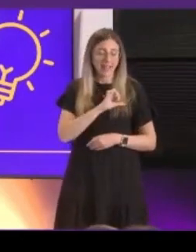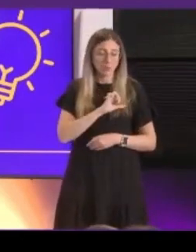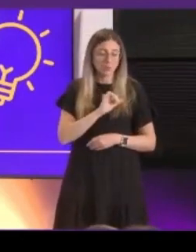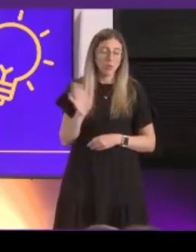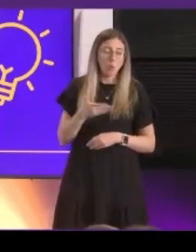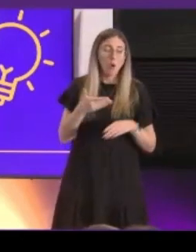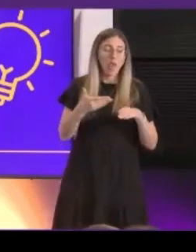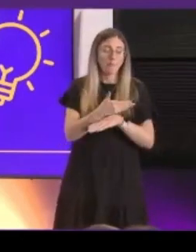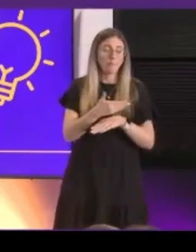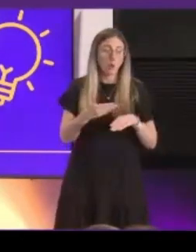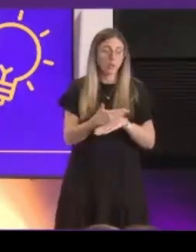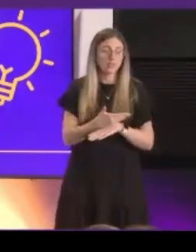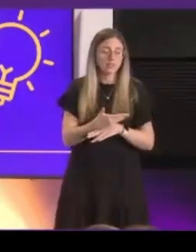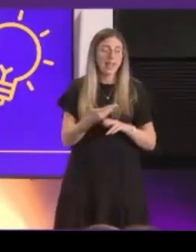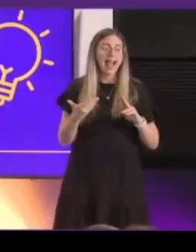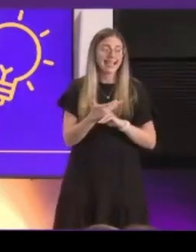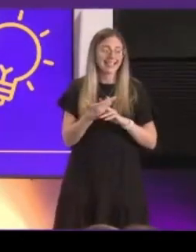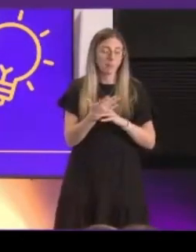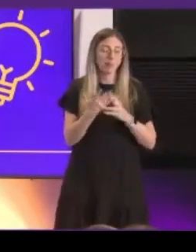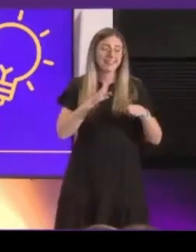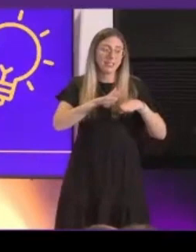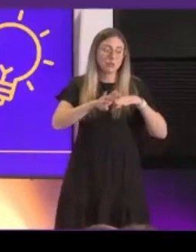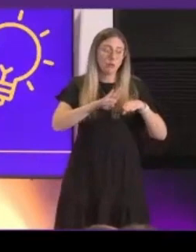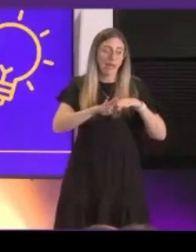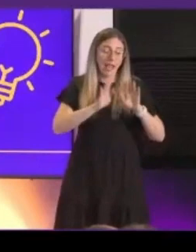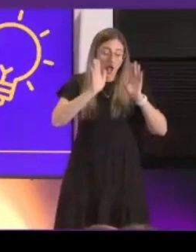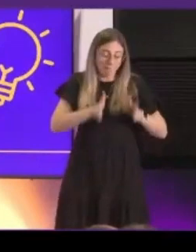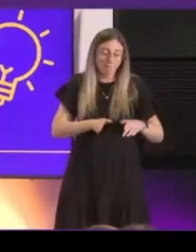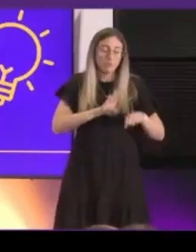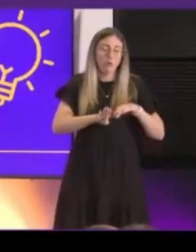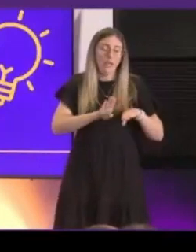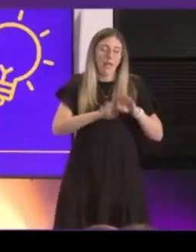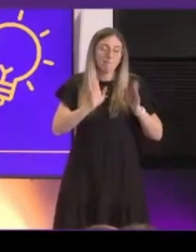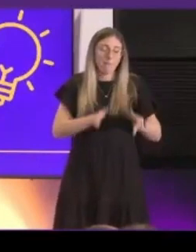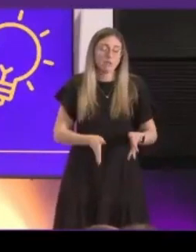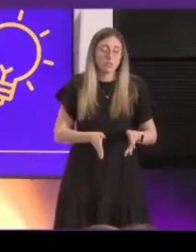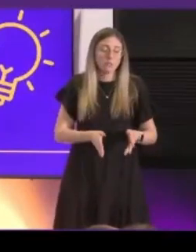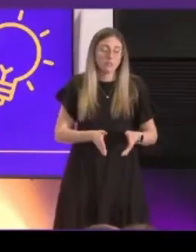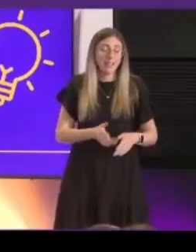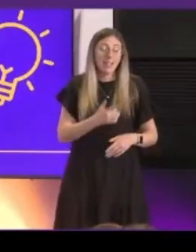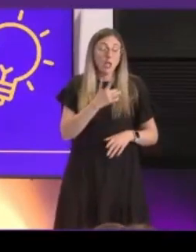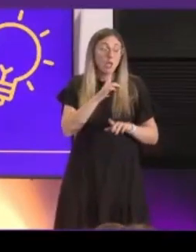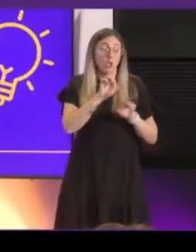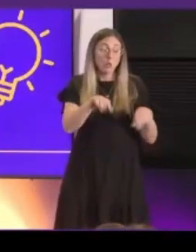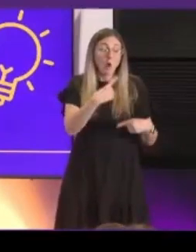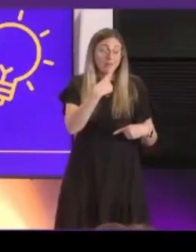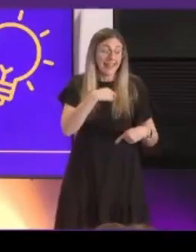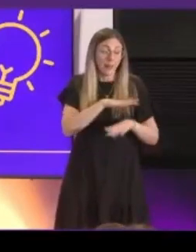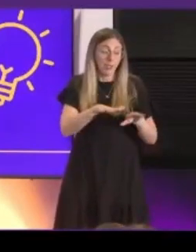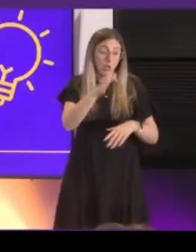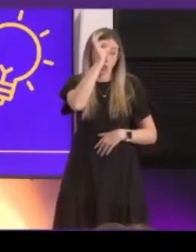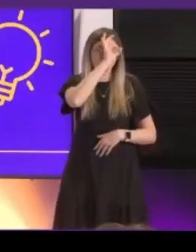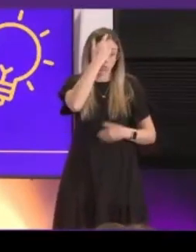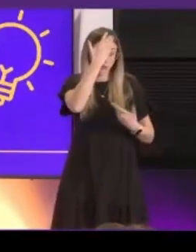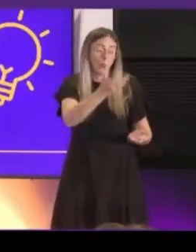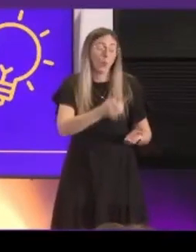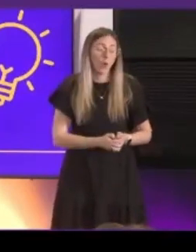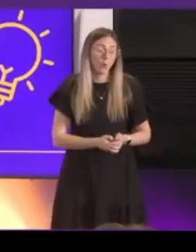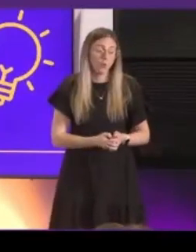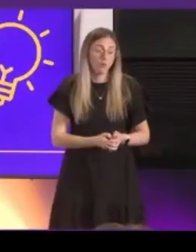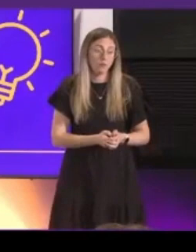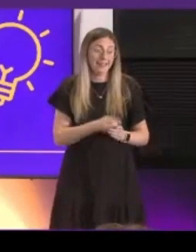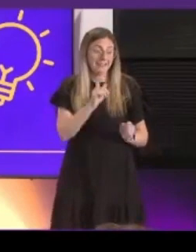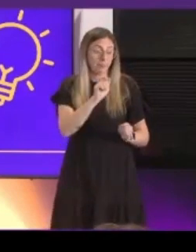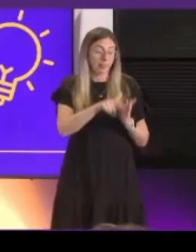Microsoft employee takes accessibility training. All right, it's mandated learning now. All right, so you can't say you don't know what it is. First starting point. All right, what is